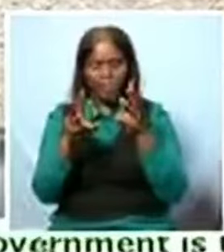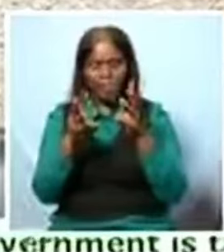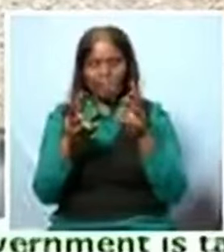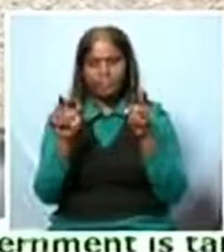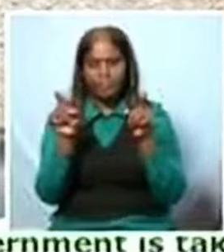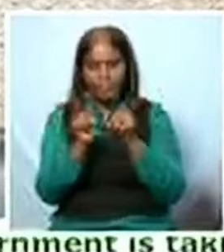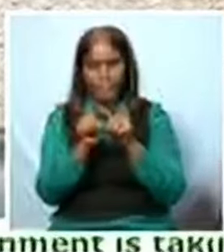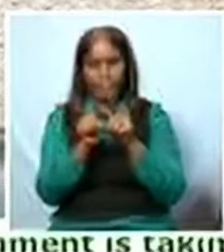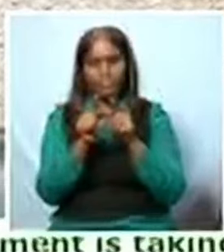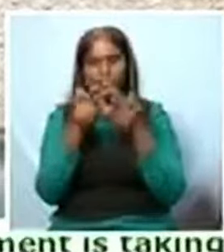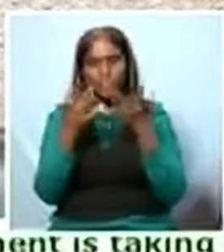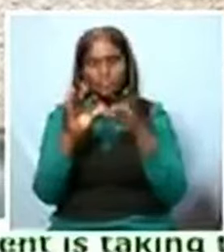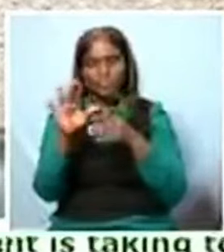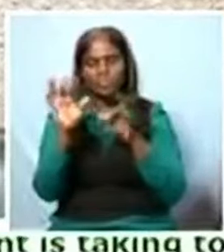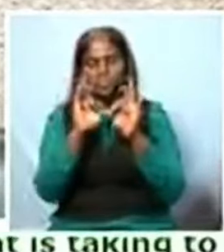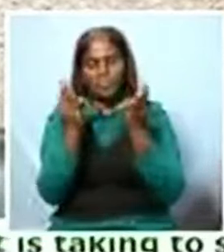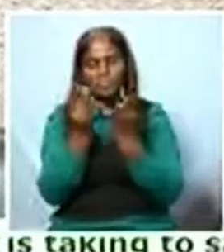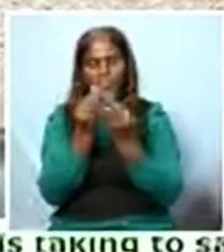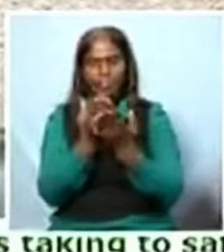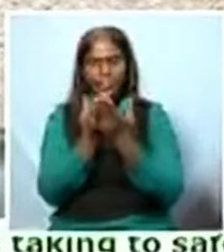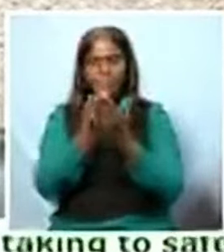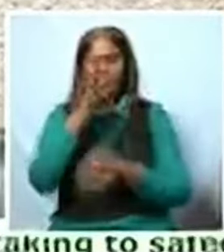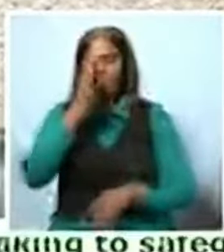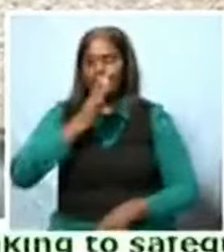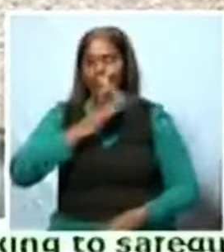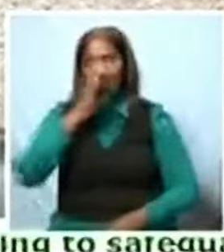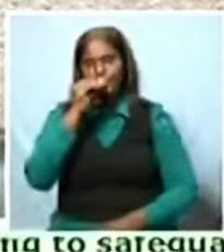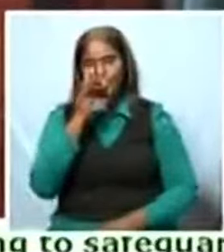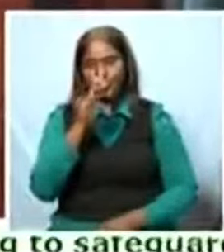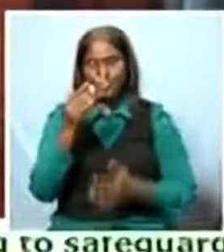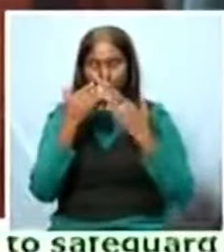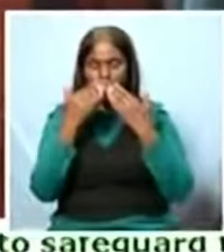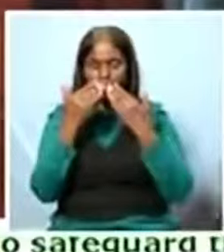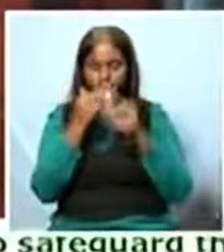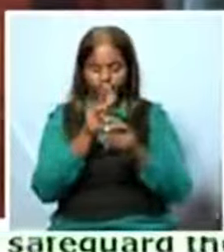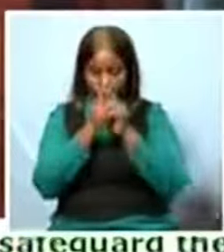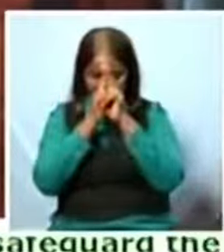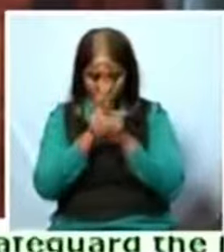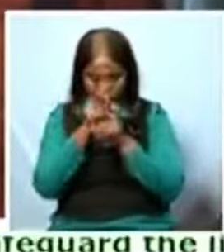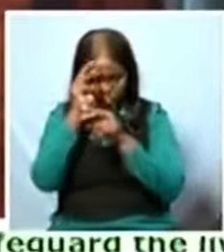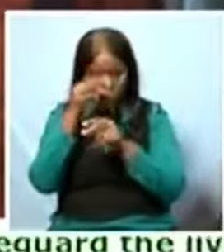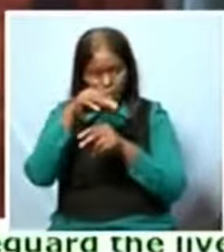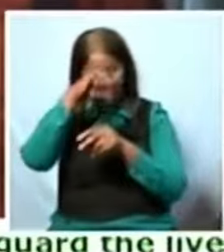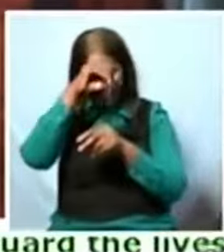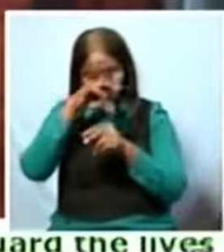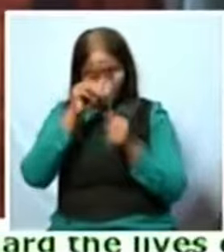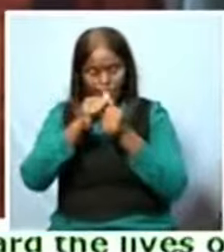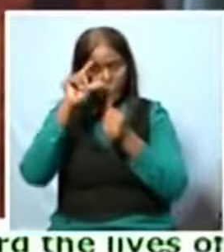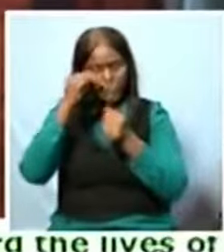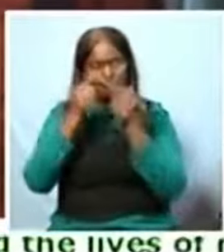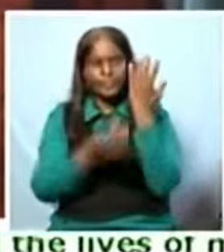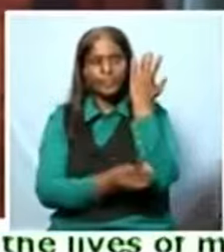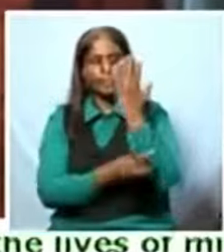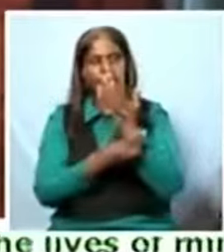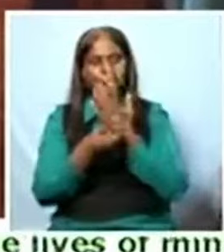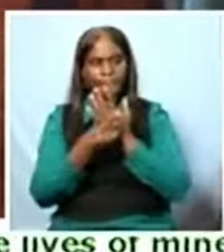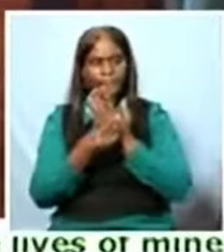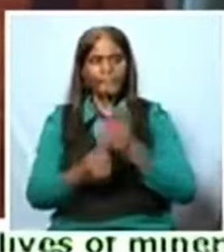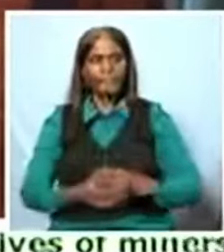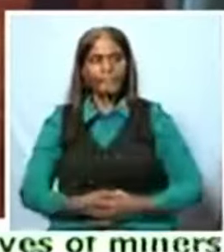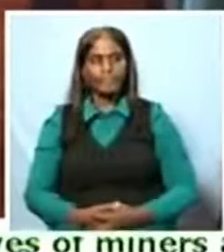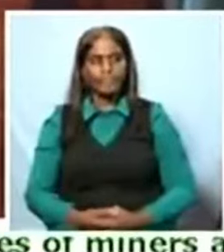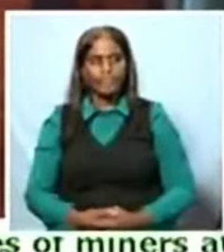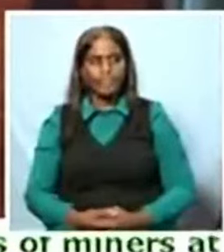lost the breadwinners? I submit, Madam Speaker. Thank you. The Honorable Minister of Mines and Minerals Development.